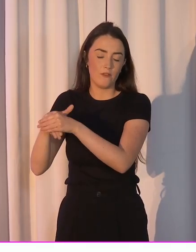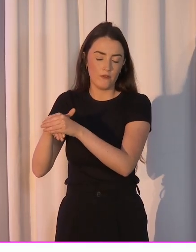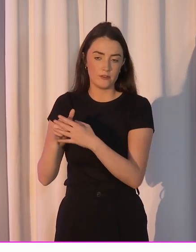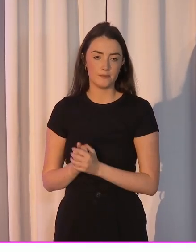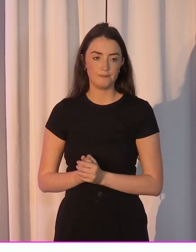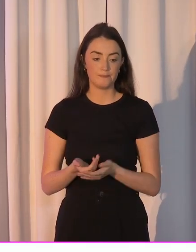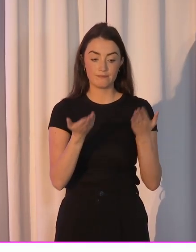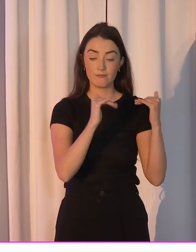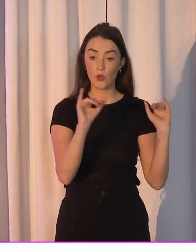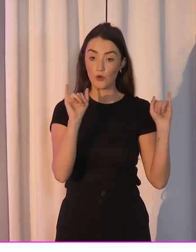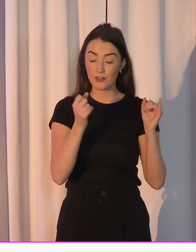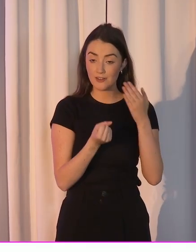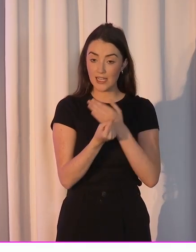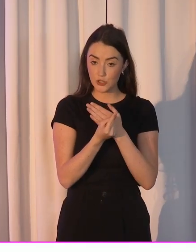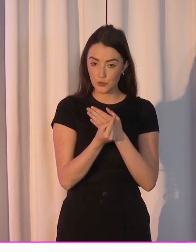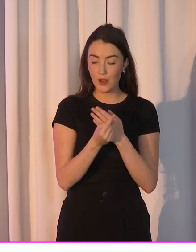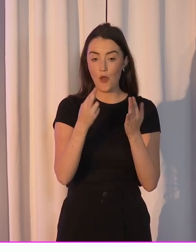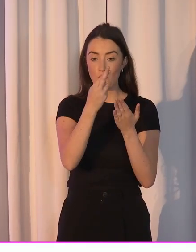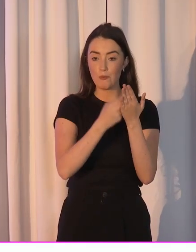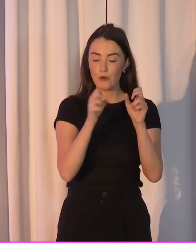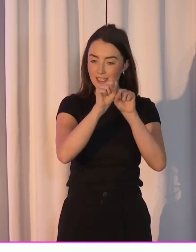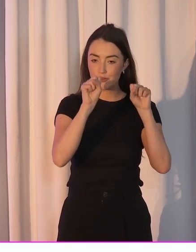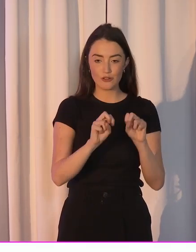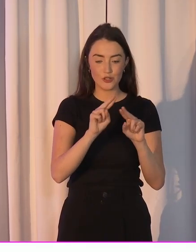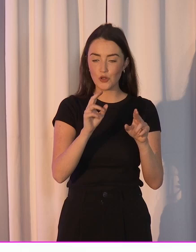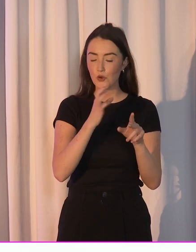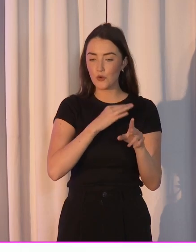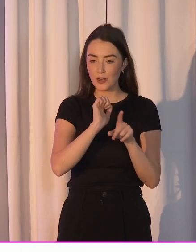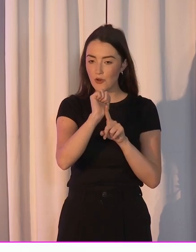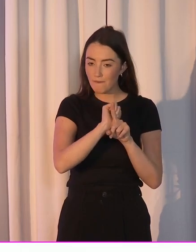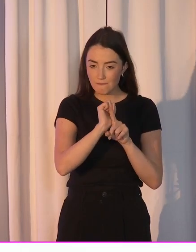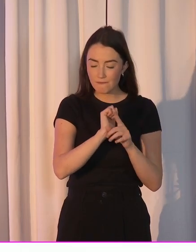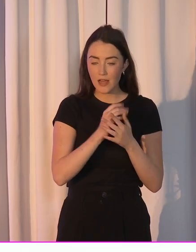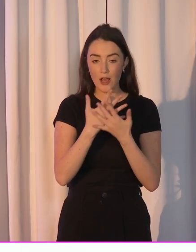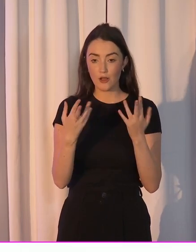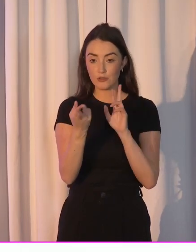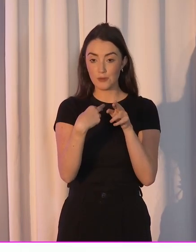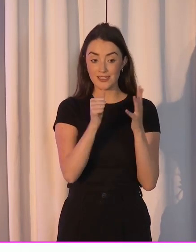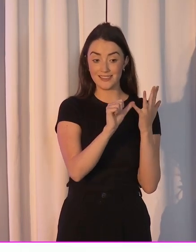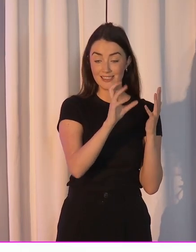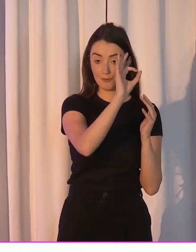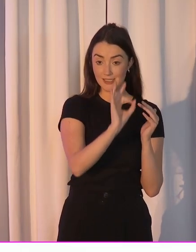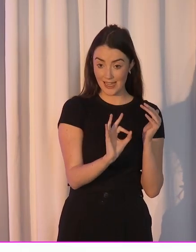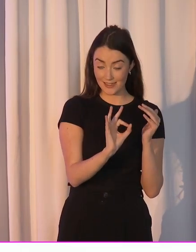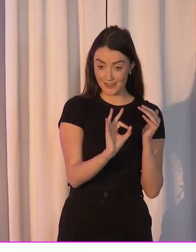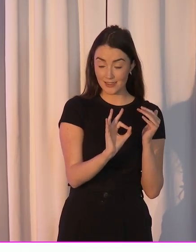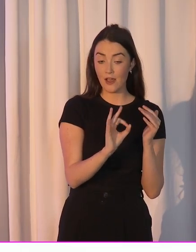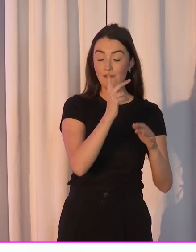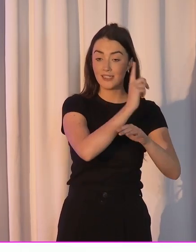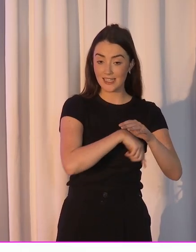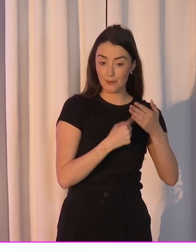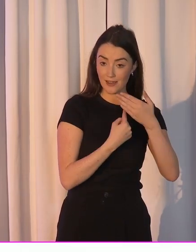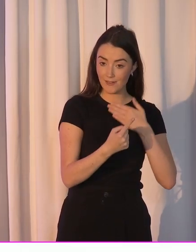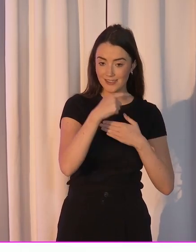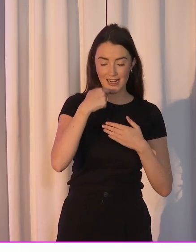critical issue is the ineffectiveness of reporting structures. Many respondents, particularly 60% of disabled individuals, are